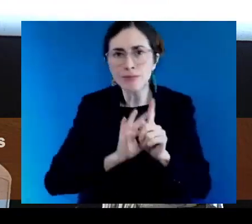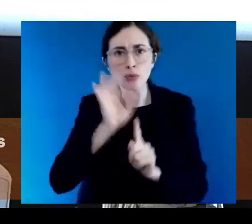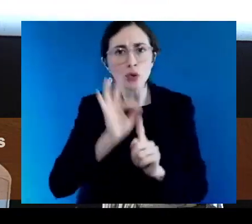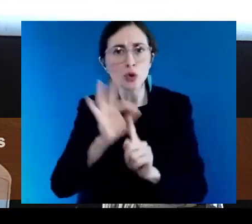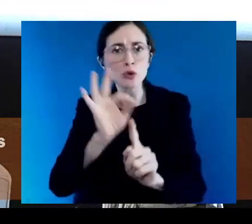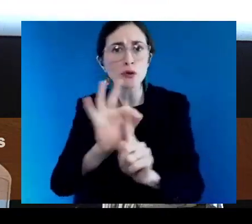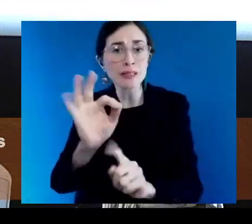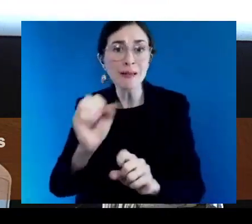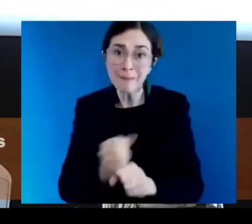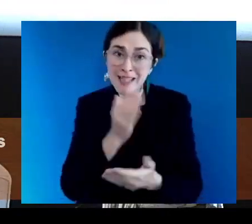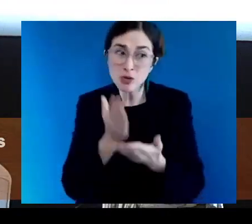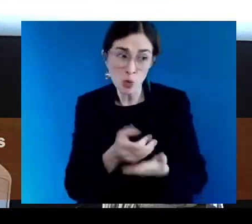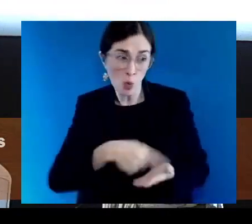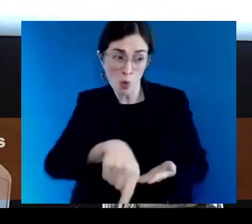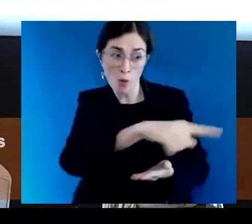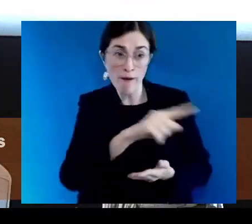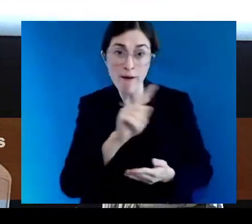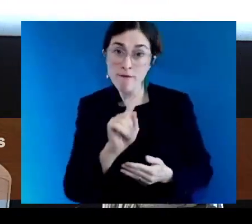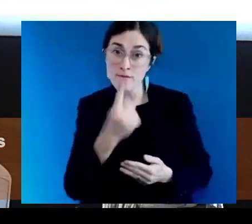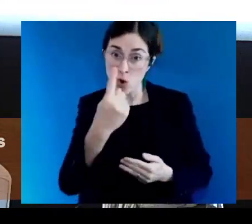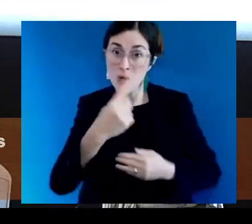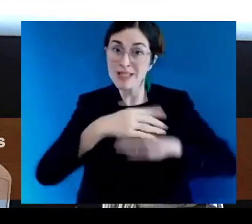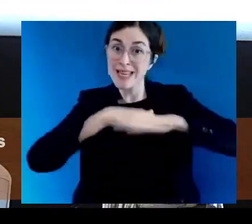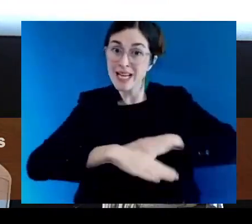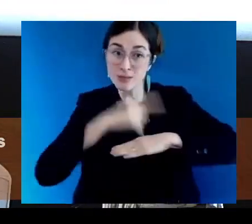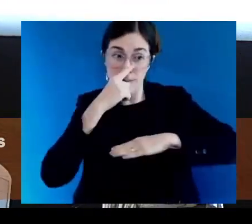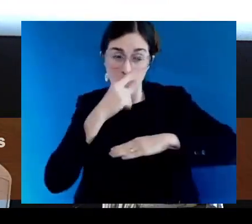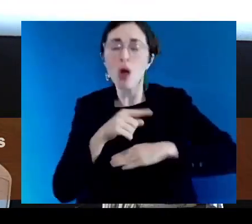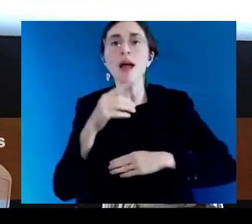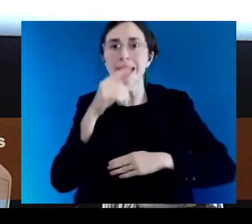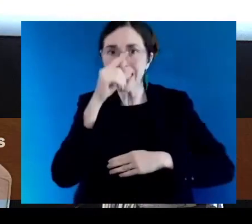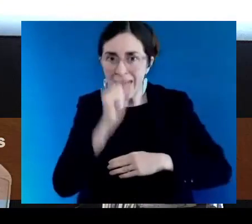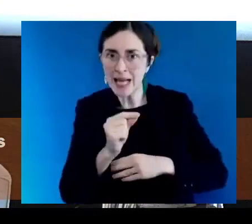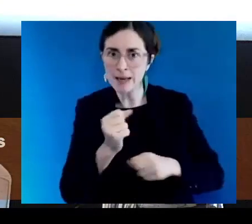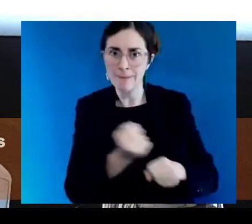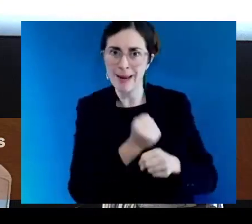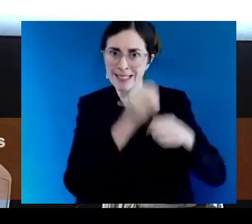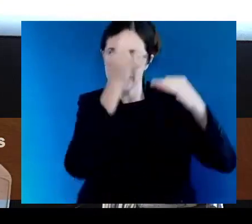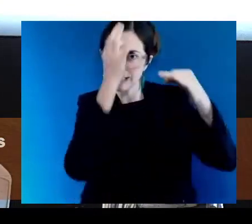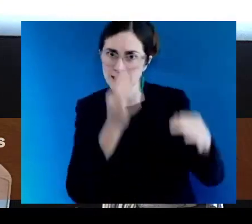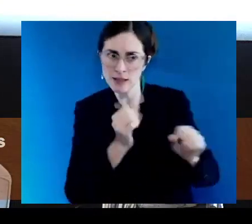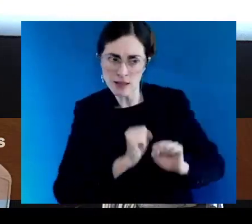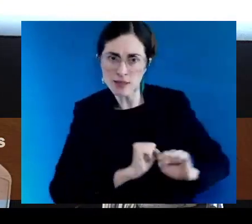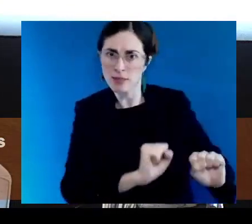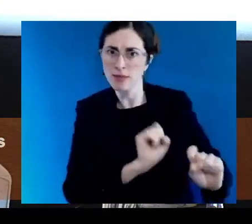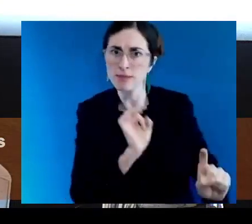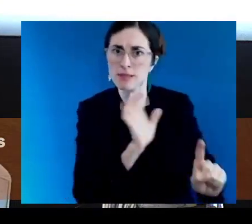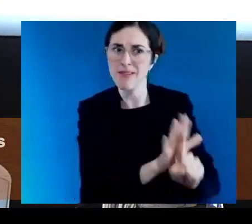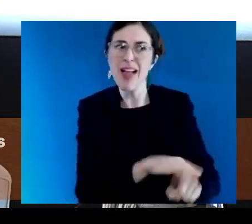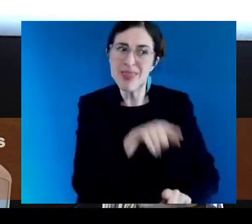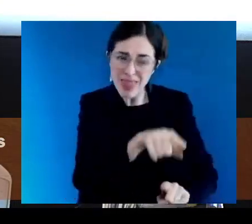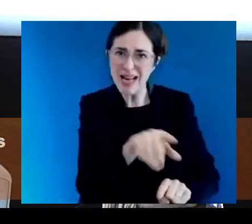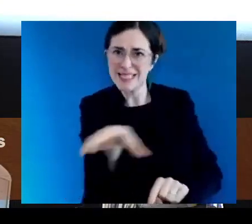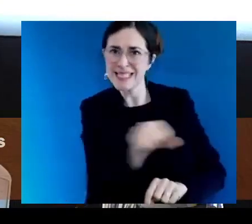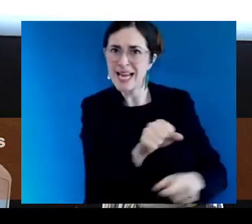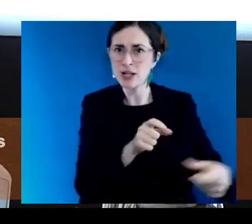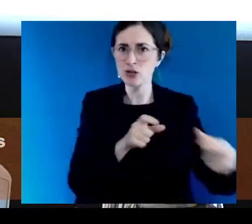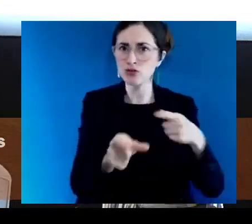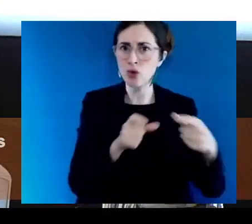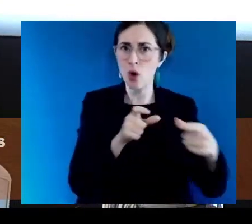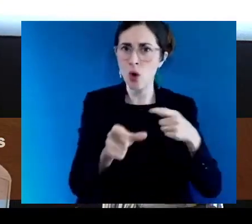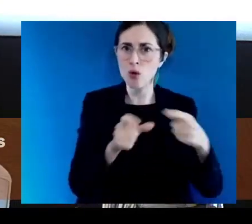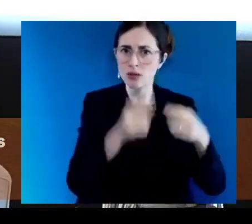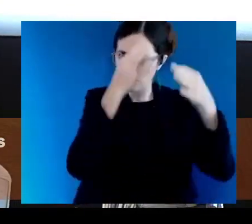effect self-determination, to repair the enduring damage of dispossession so they themselves can shape and decide their